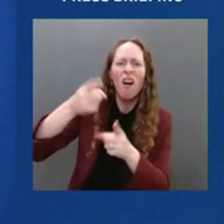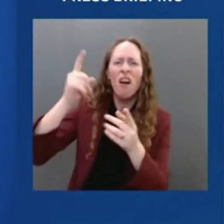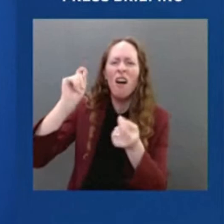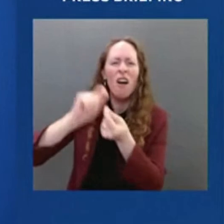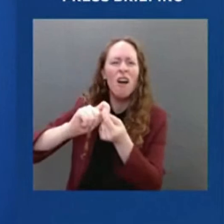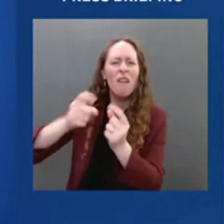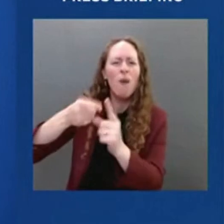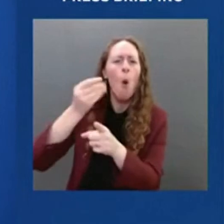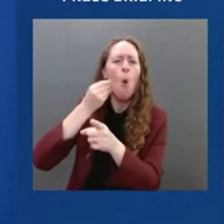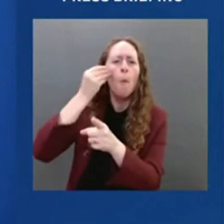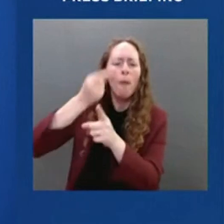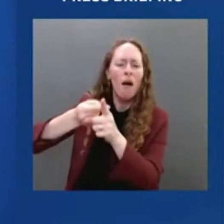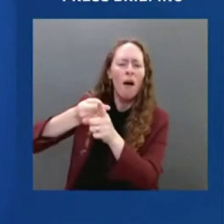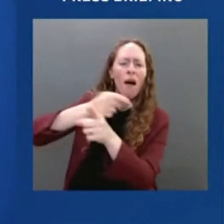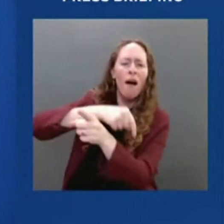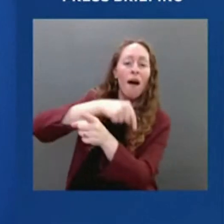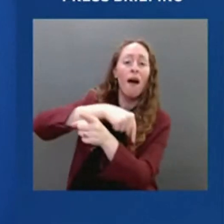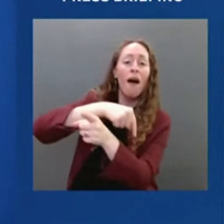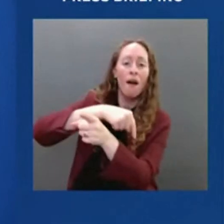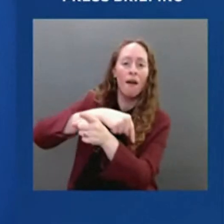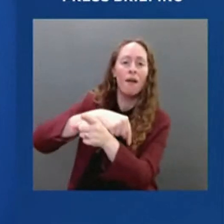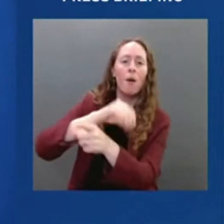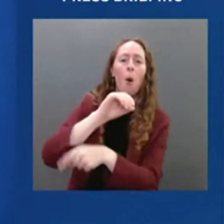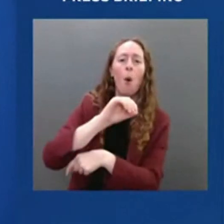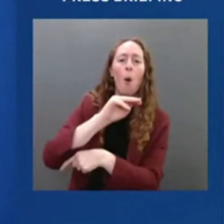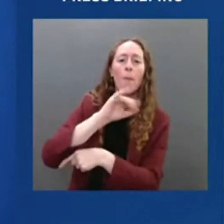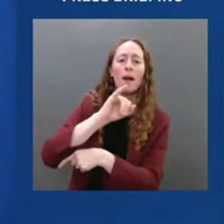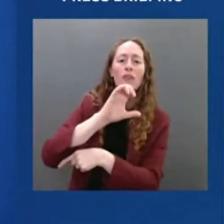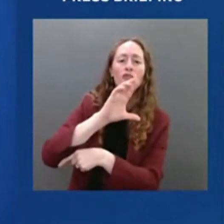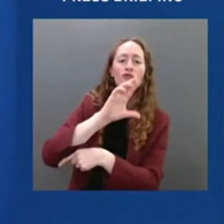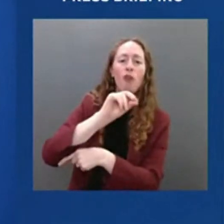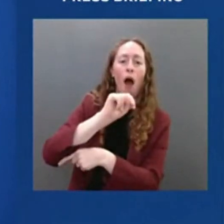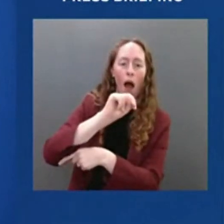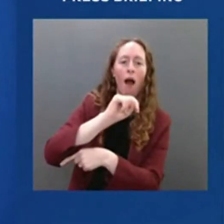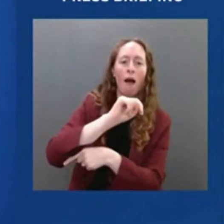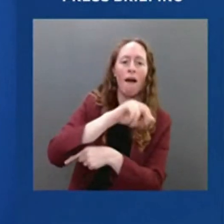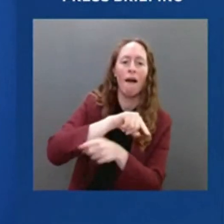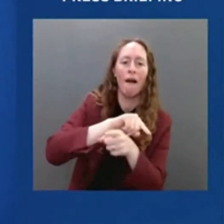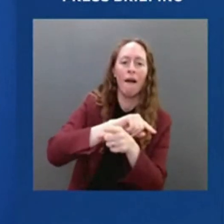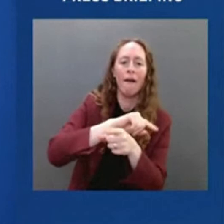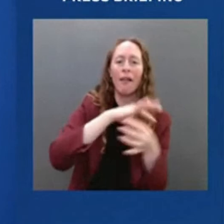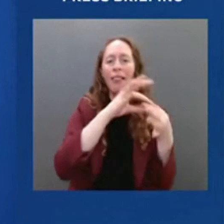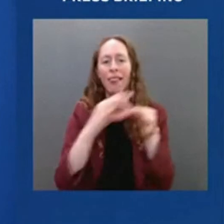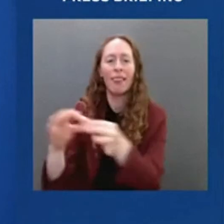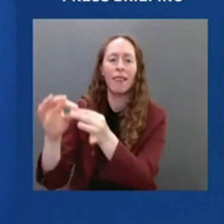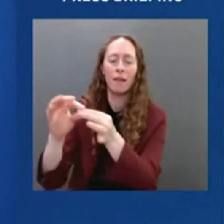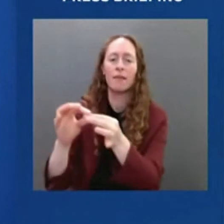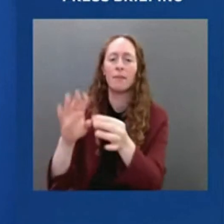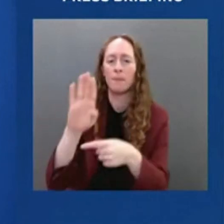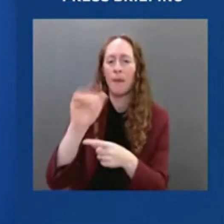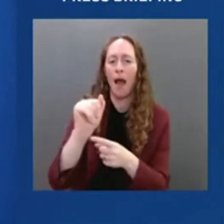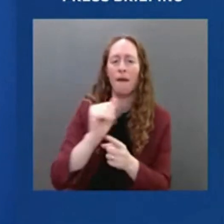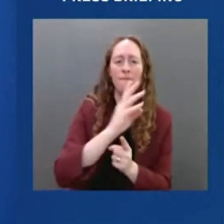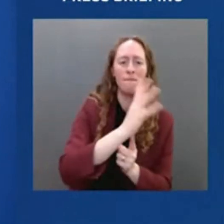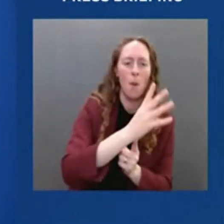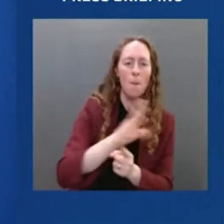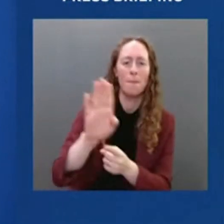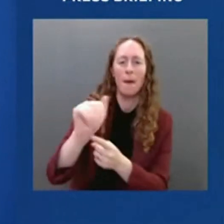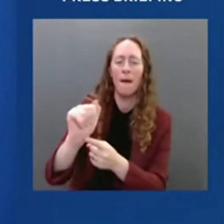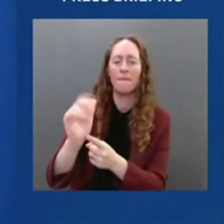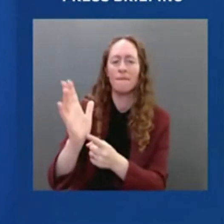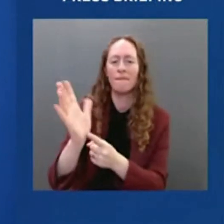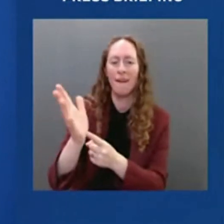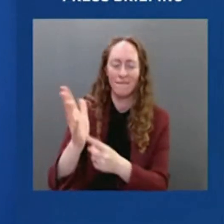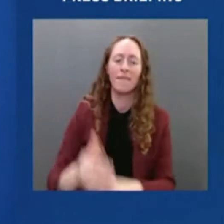the virus that initially circulated in 2020. CDC has been closely monitoring both BA.4